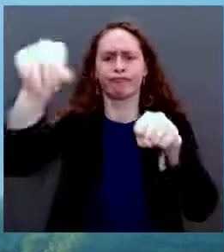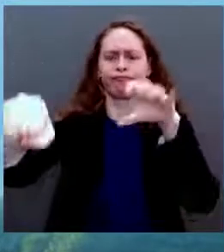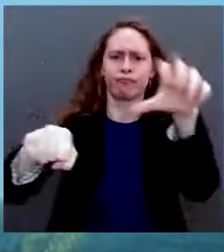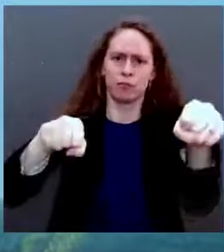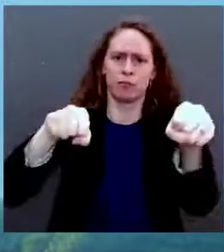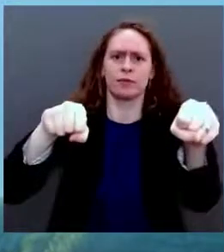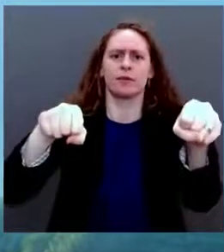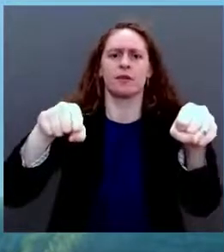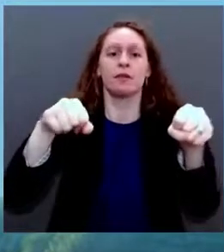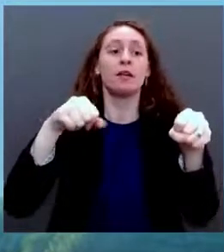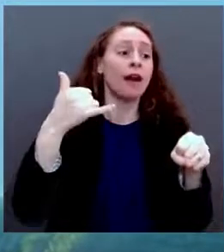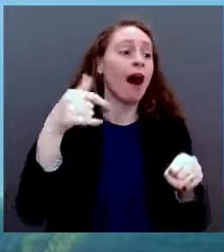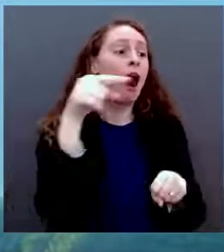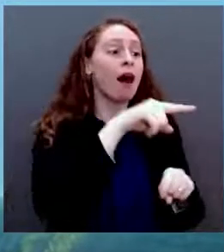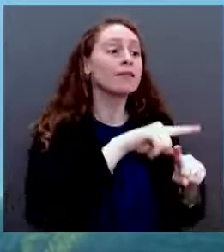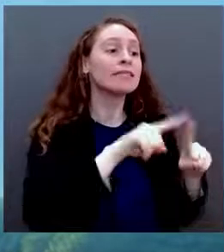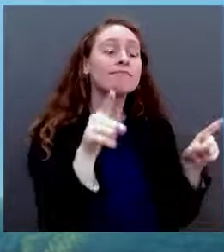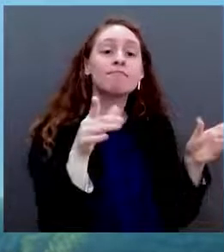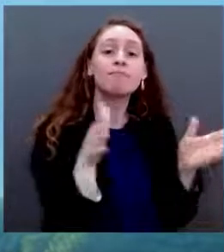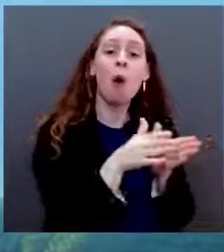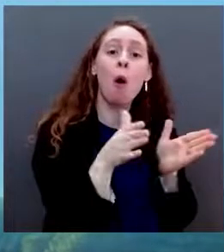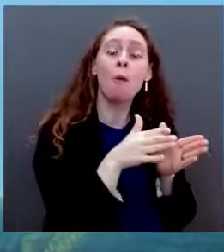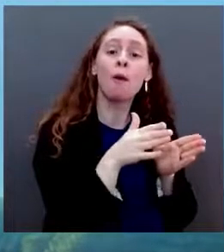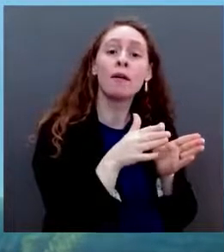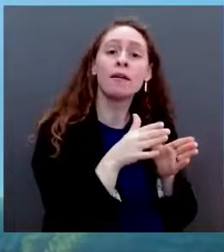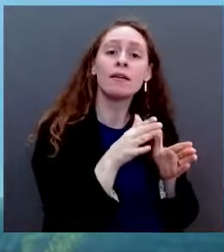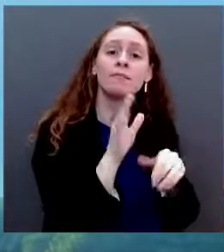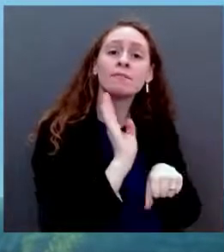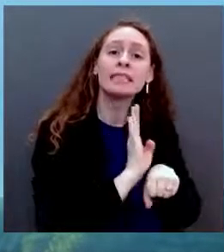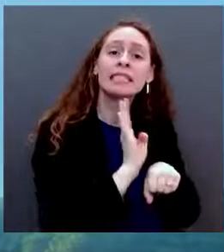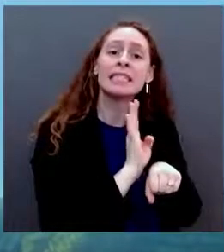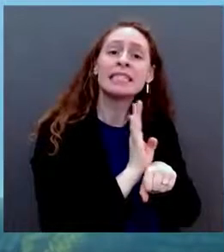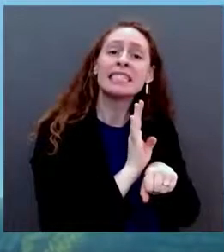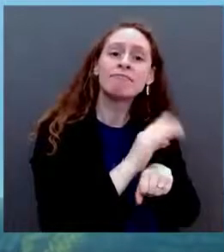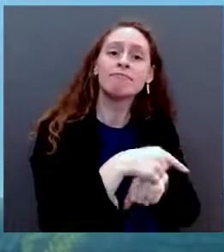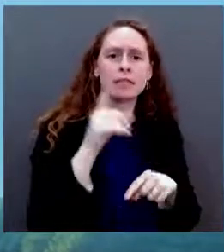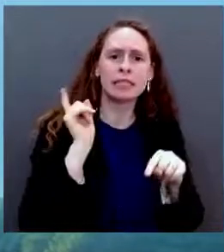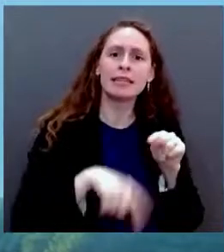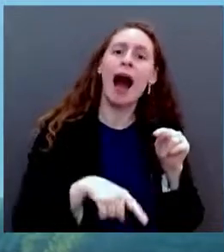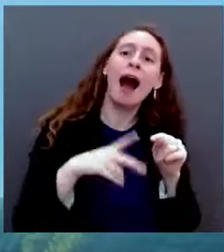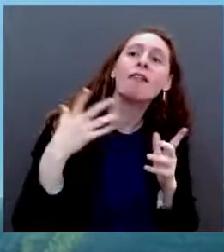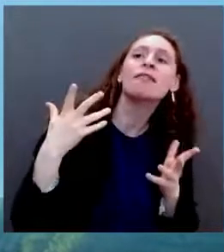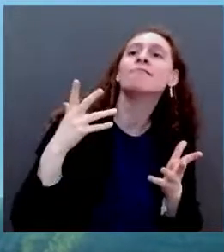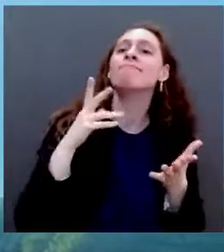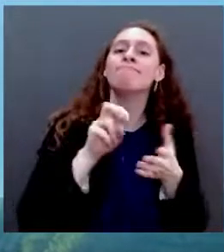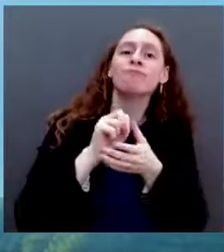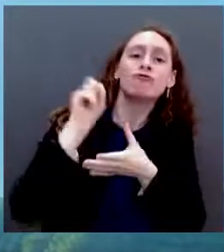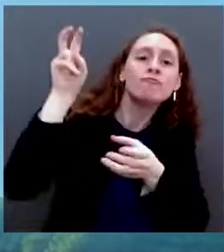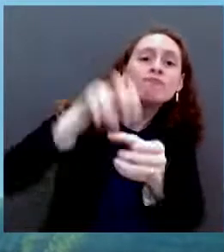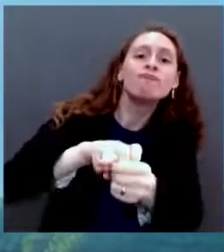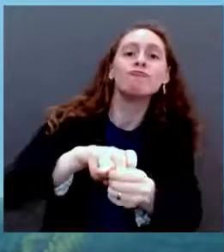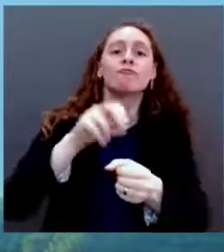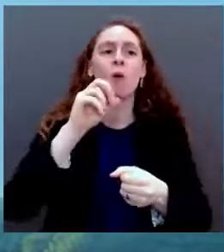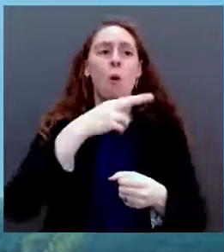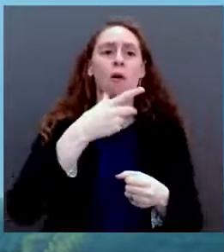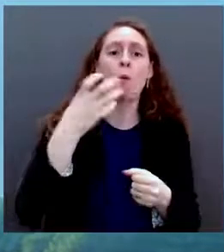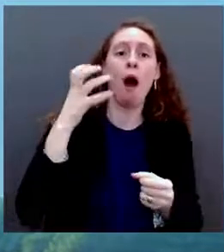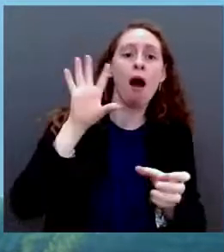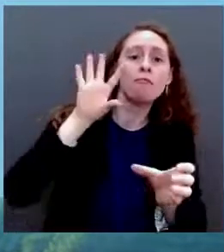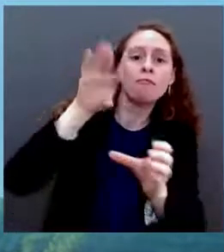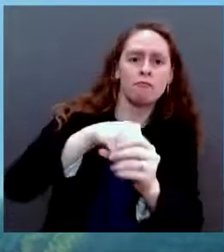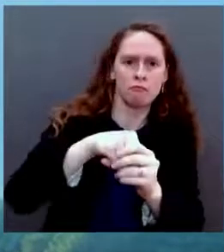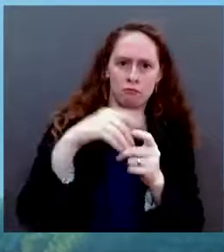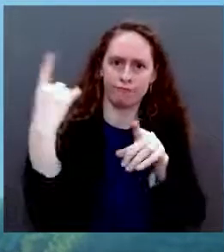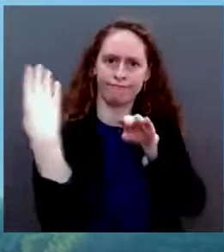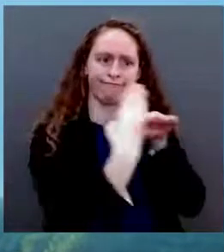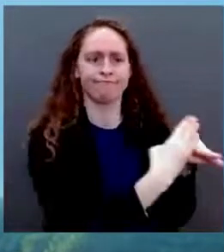raise prices, reduce options for consumers, or exploit workers. The meat industry is a textbook example on the